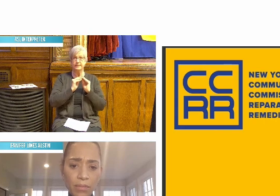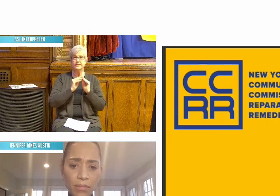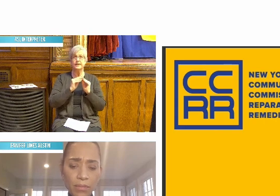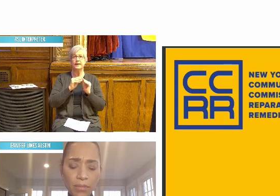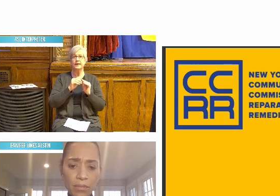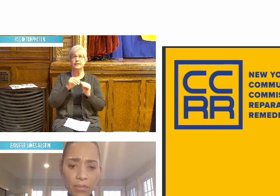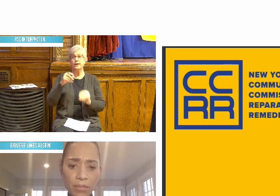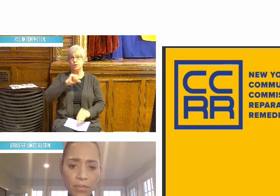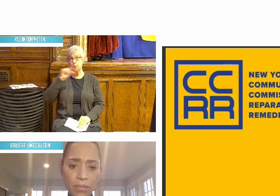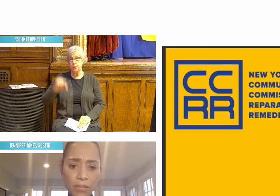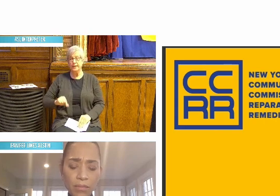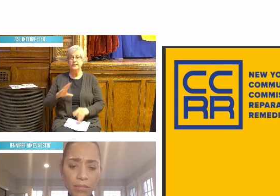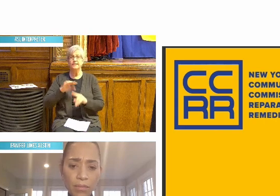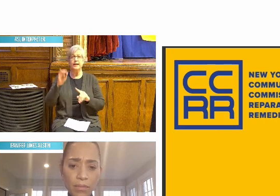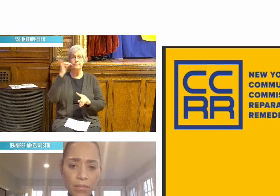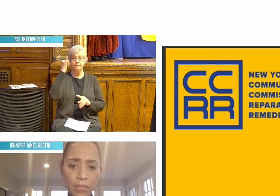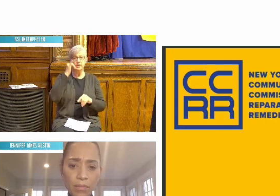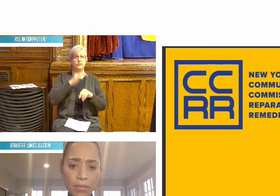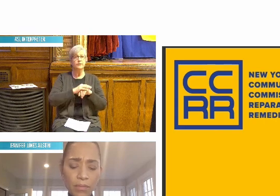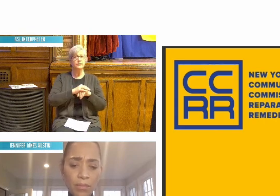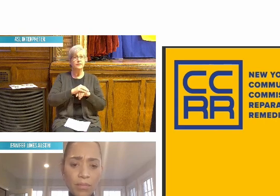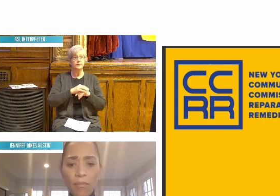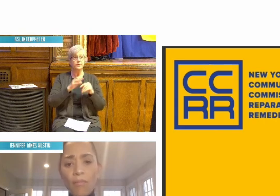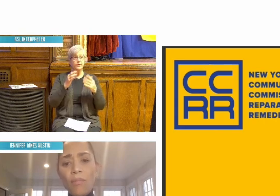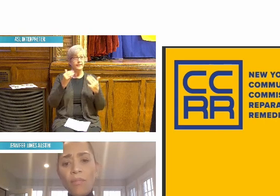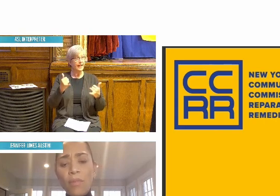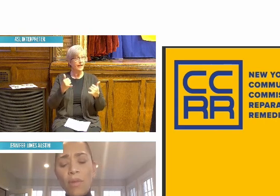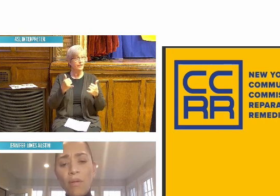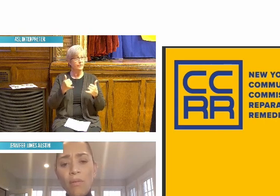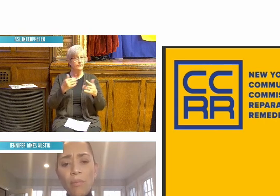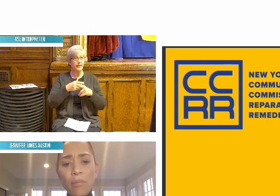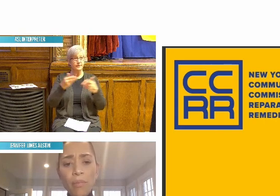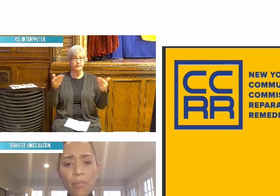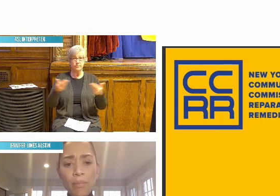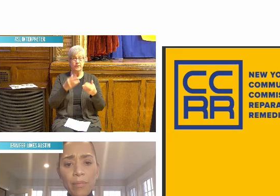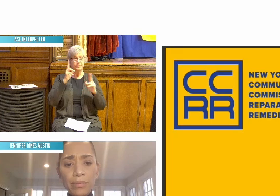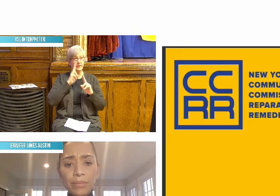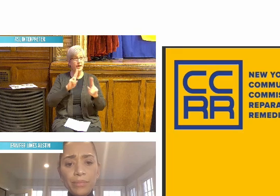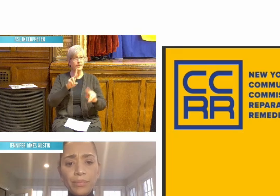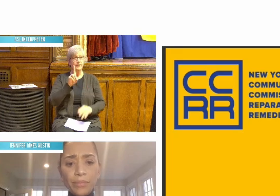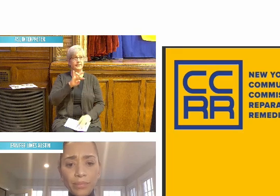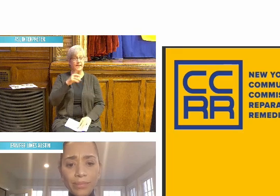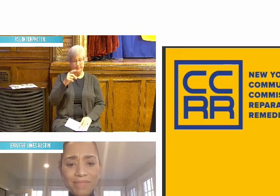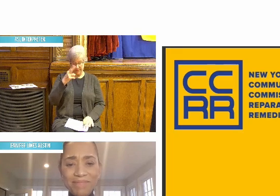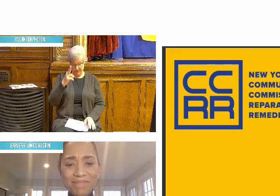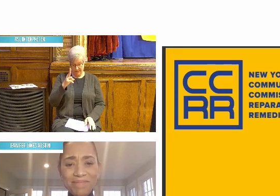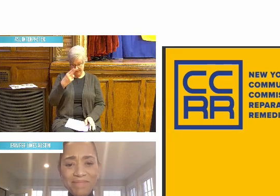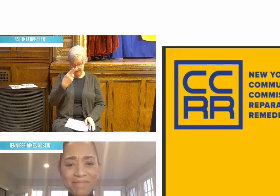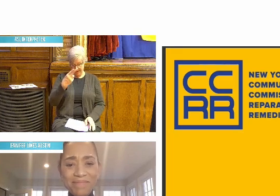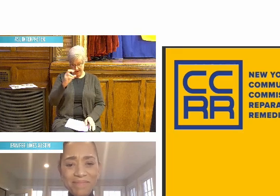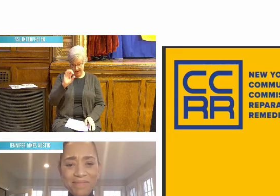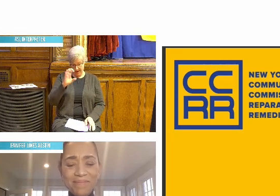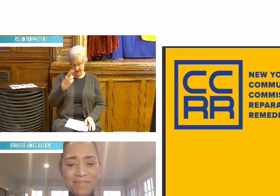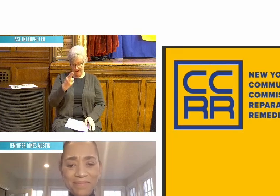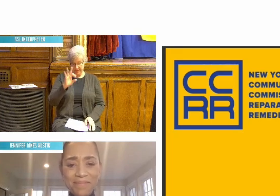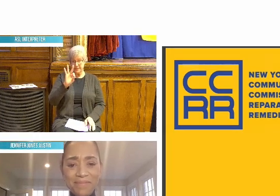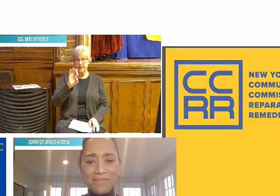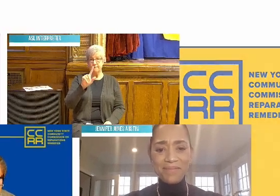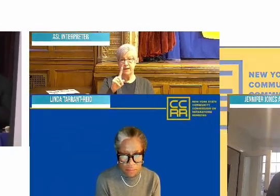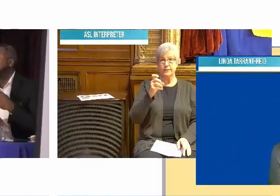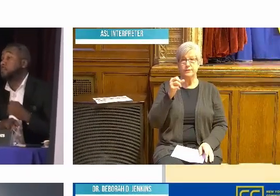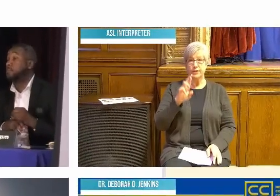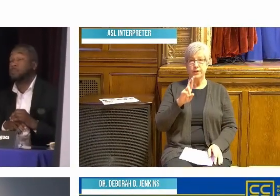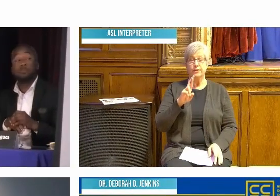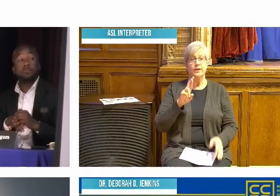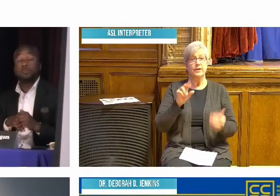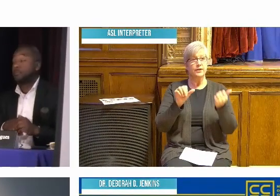Rochdale, Queens, and Buffalo, New York. So with that, let's make room and honor David Hochfelder, Associate Professor and Undergraduate Director